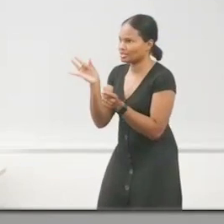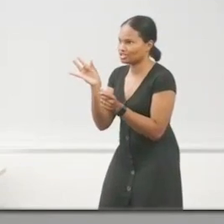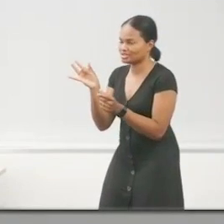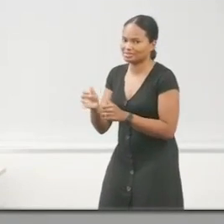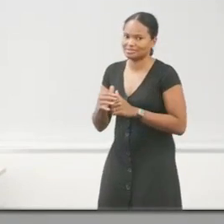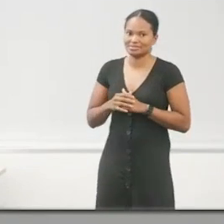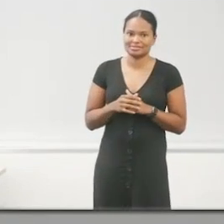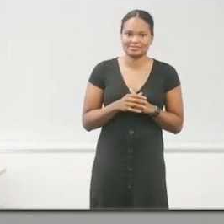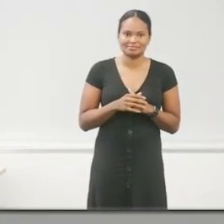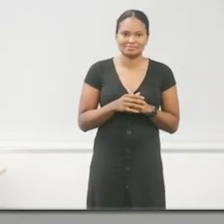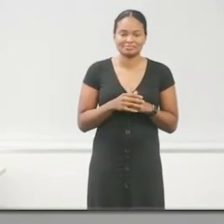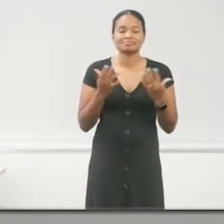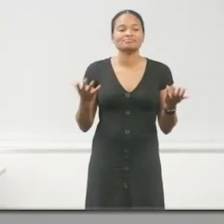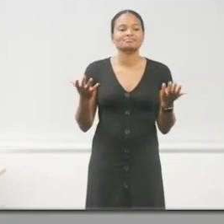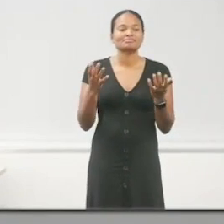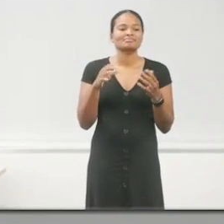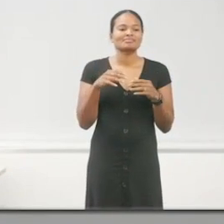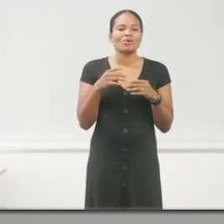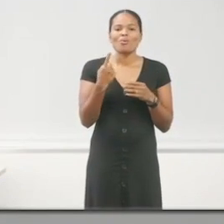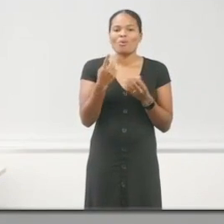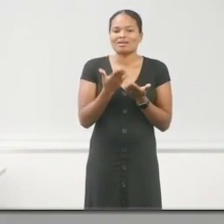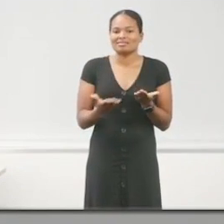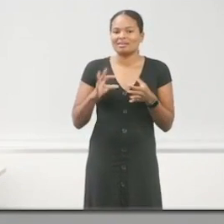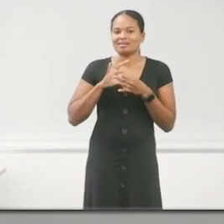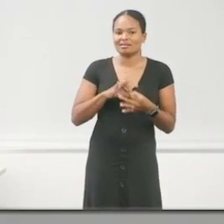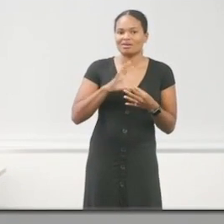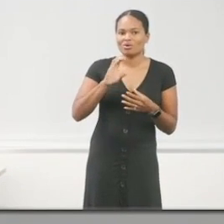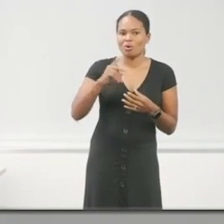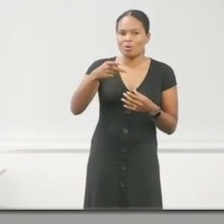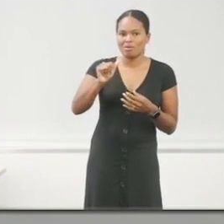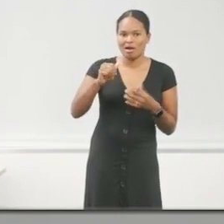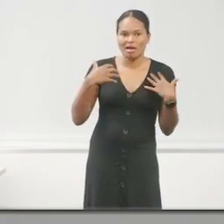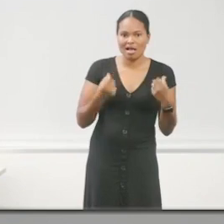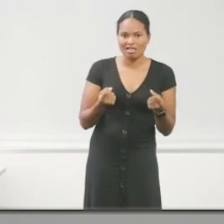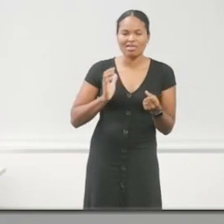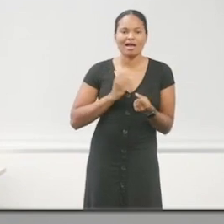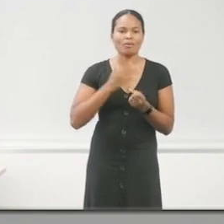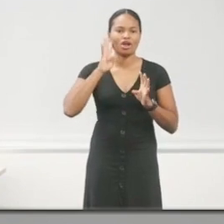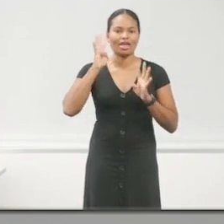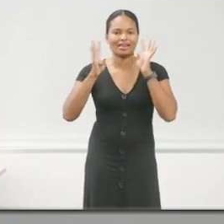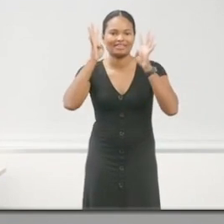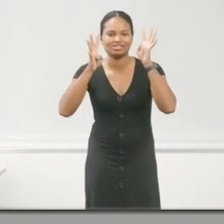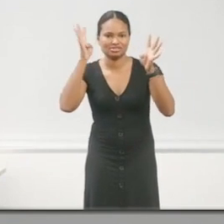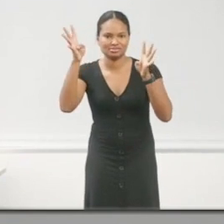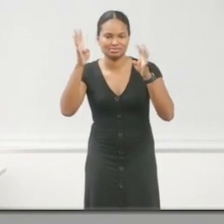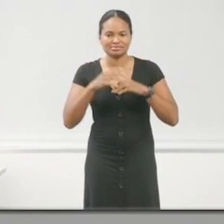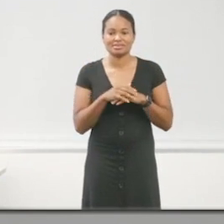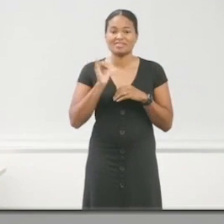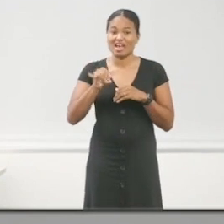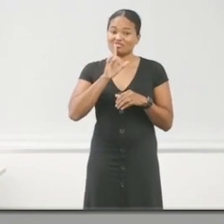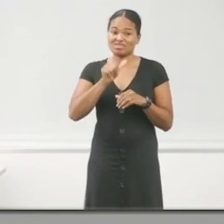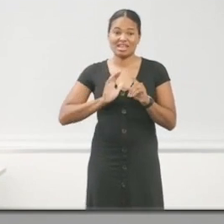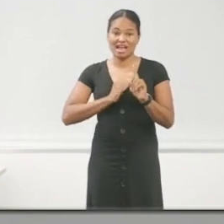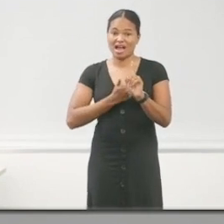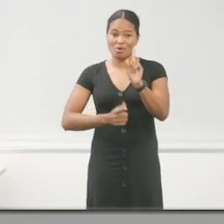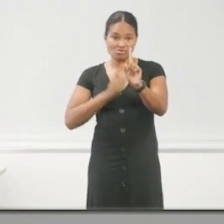You know, one of the things about Copa Health that is so exciting is our innovation. In fact, it's one of our primary goals, primary